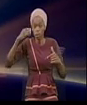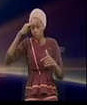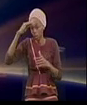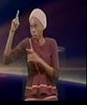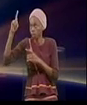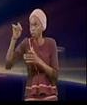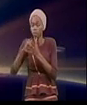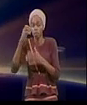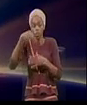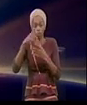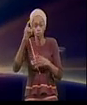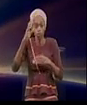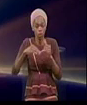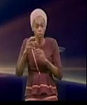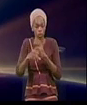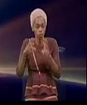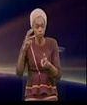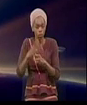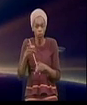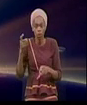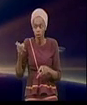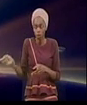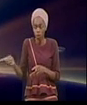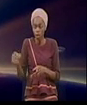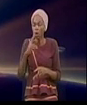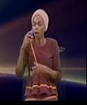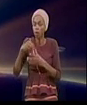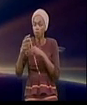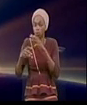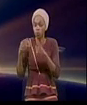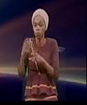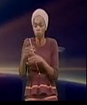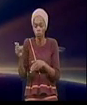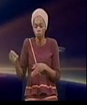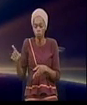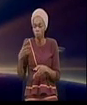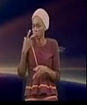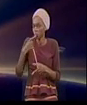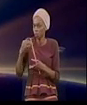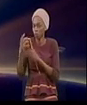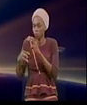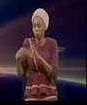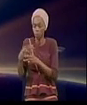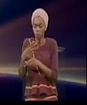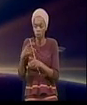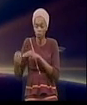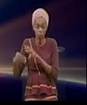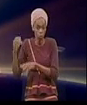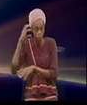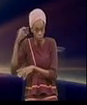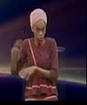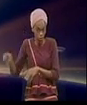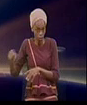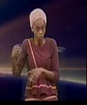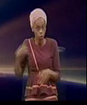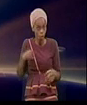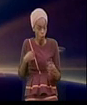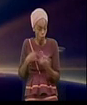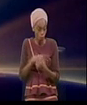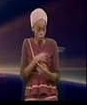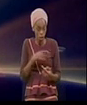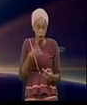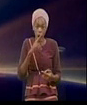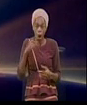world. They are of the world, therefore speak they of the world, and the world heareth them. We are of